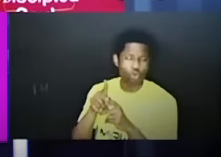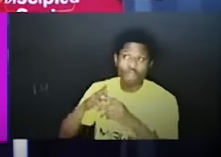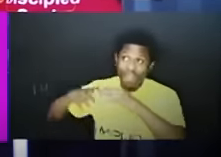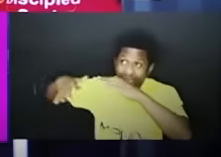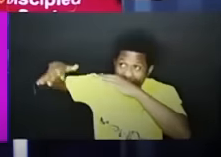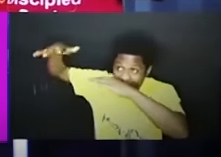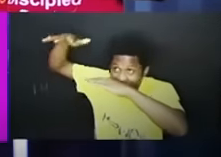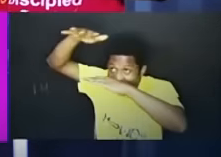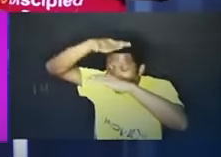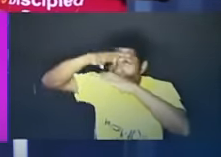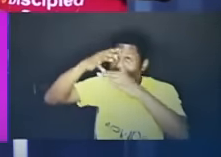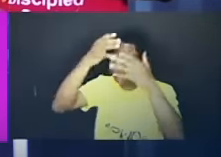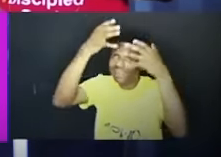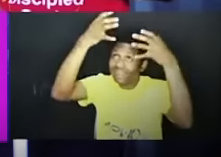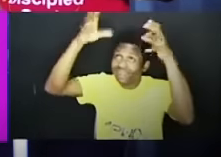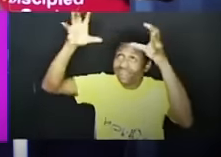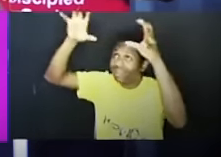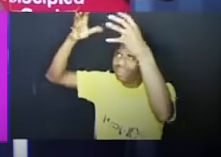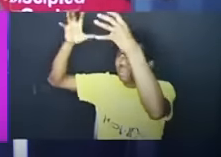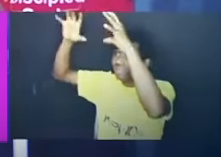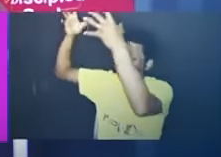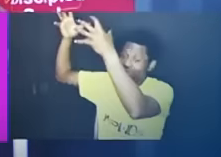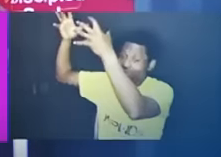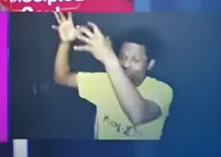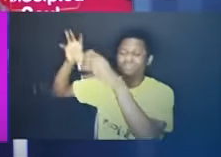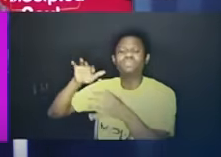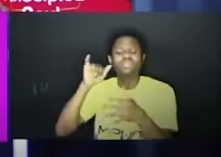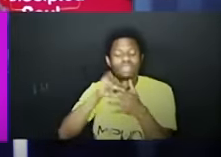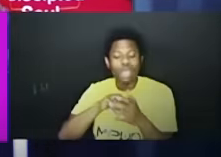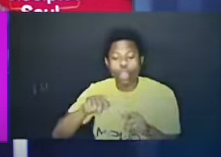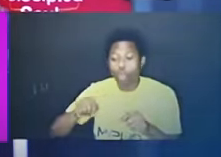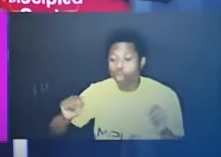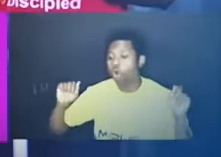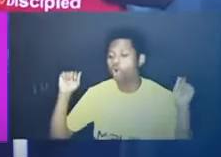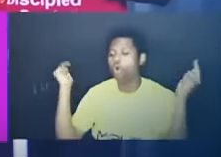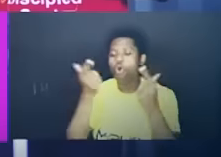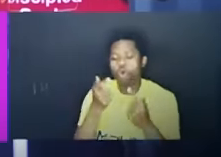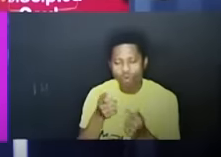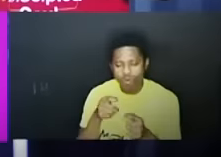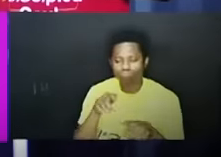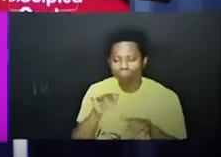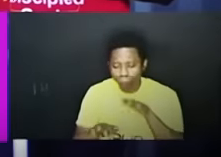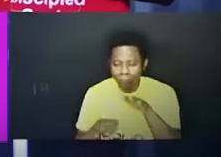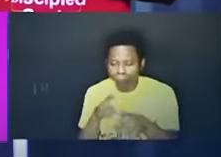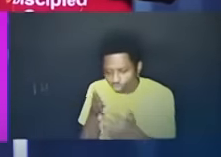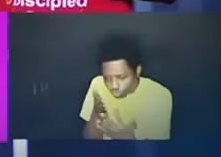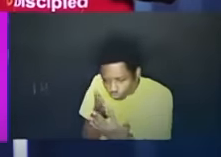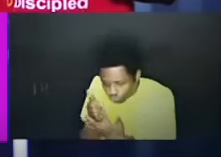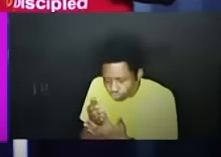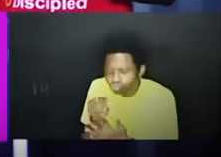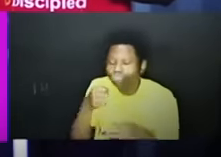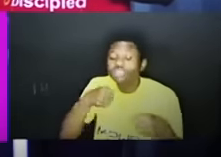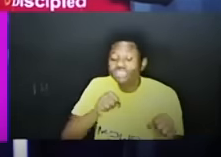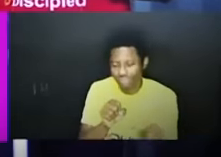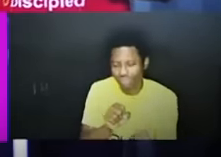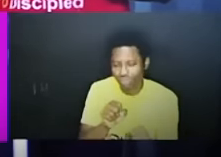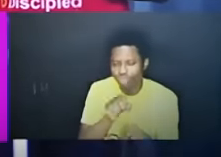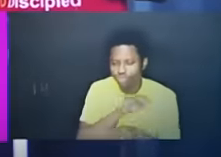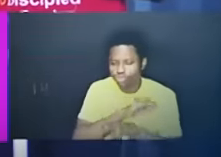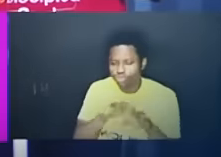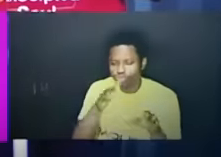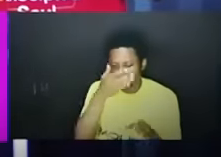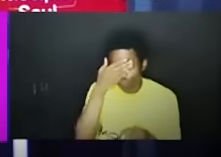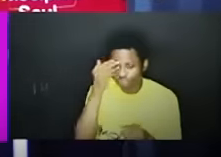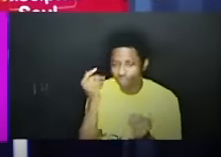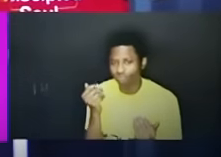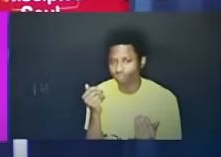were all and that they all passed through the sea. And you know, men person me this year must say, younger Janum Nina,